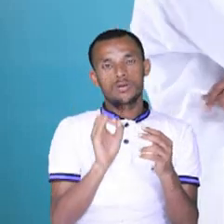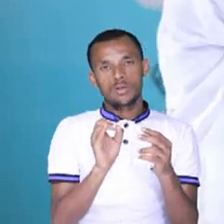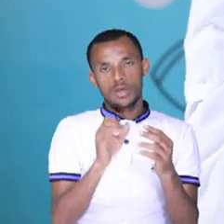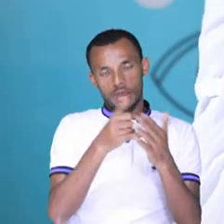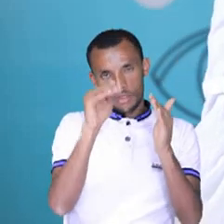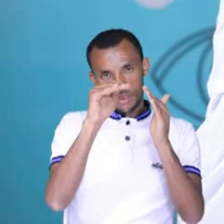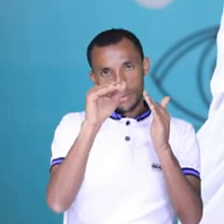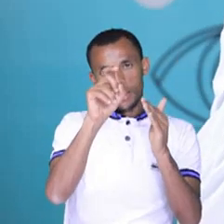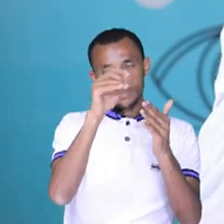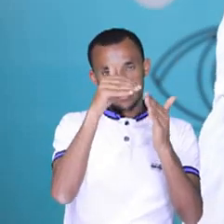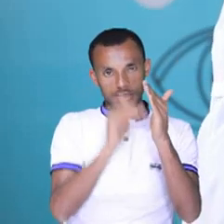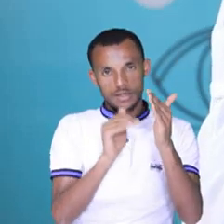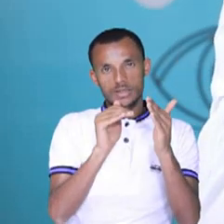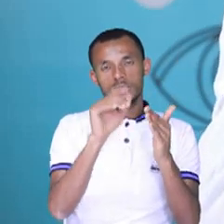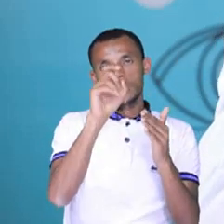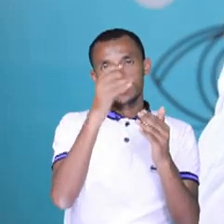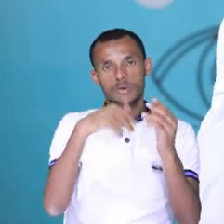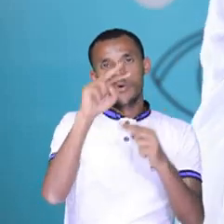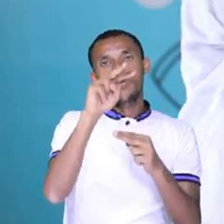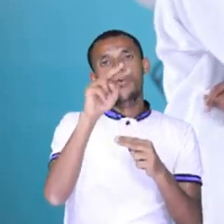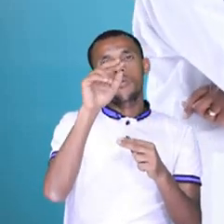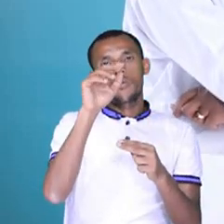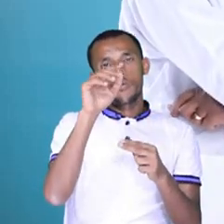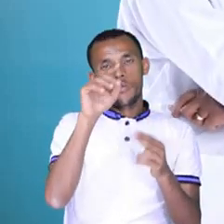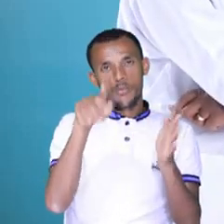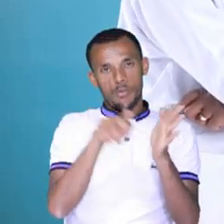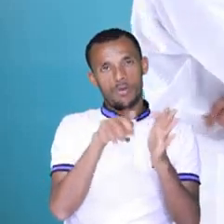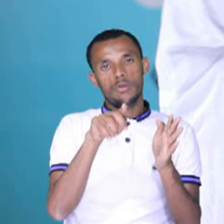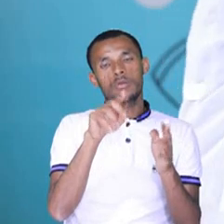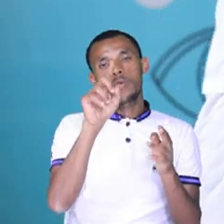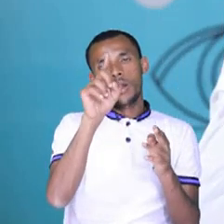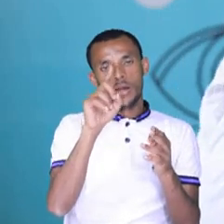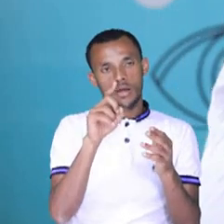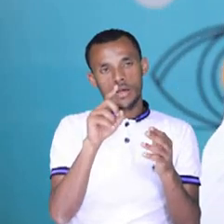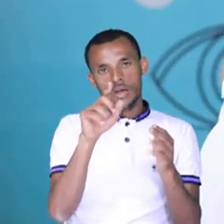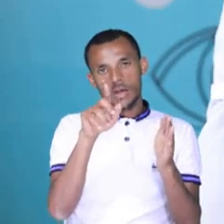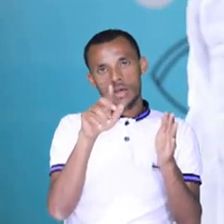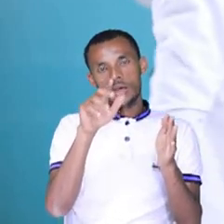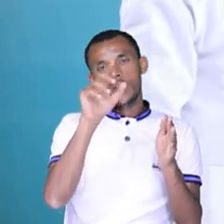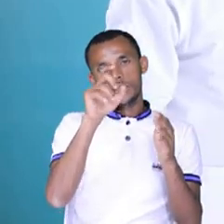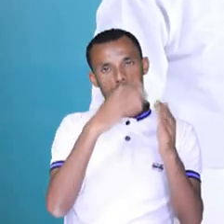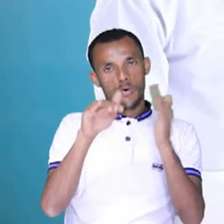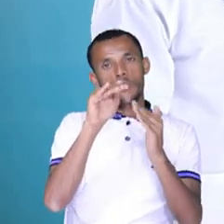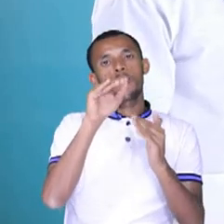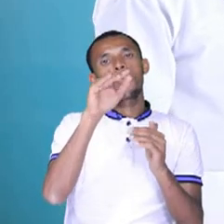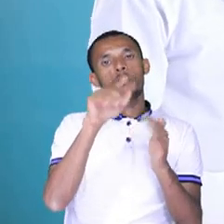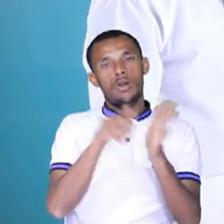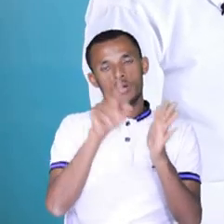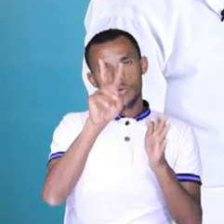x decreases, x the power of 3 minus 1 times y the power of 1, x the power of 3 minus 2 times y